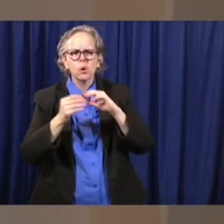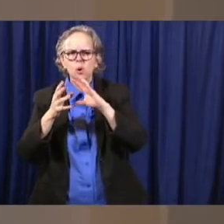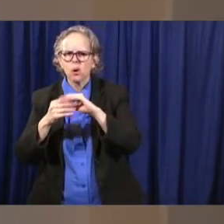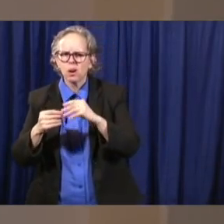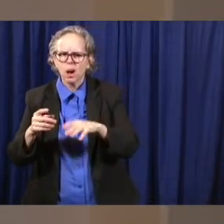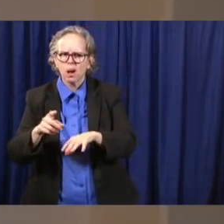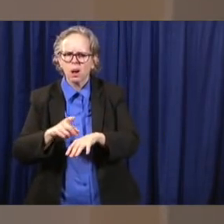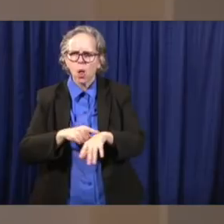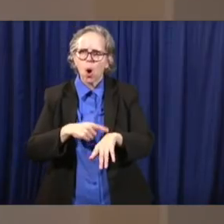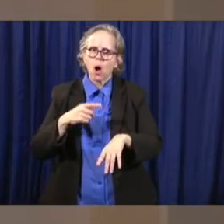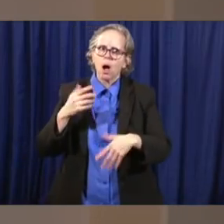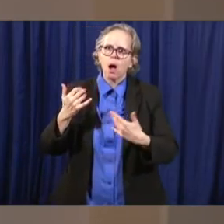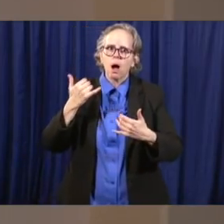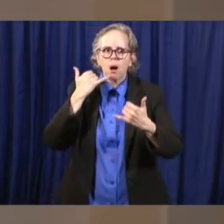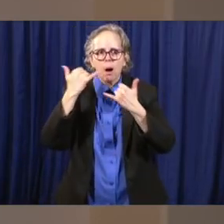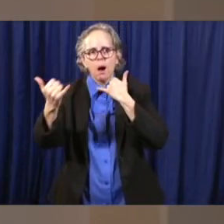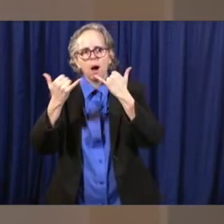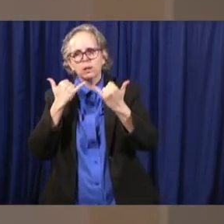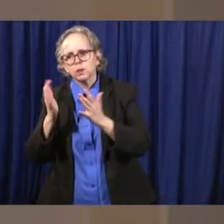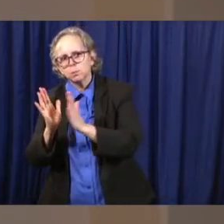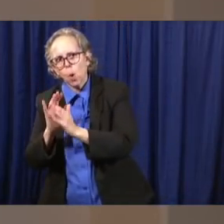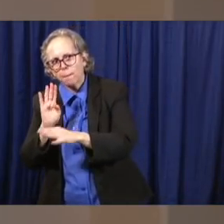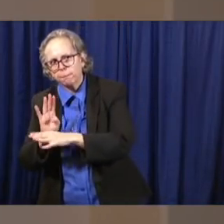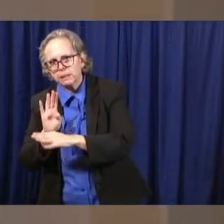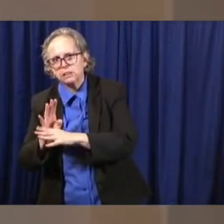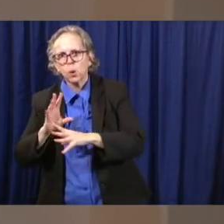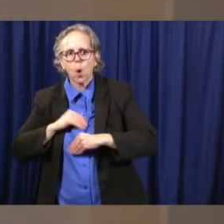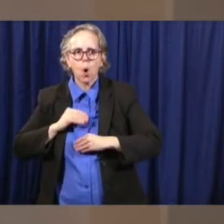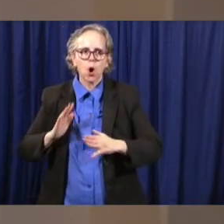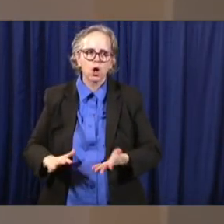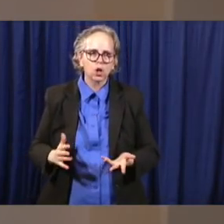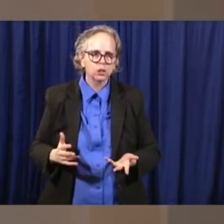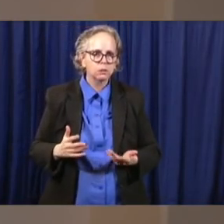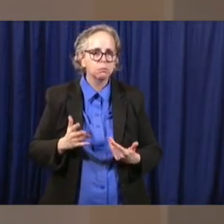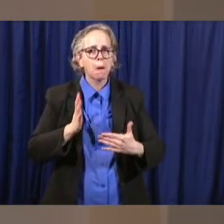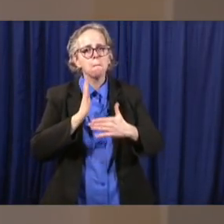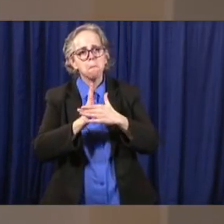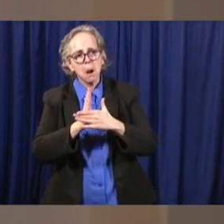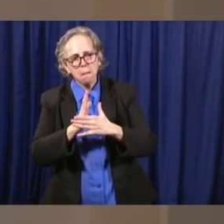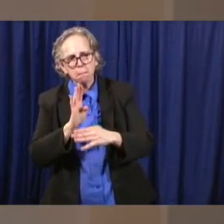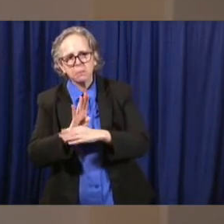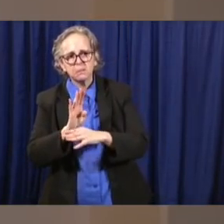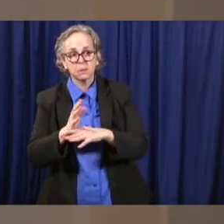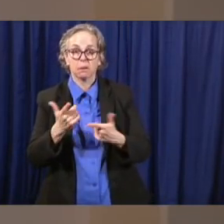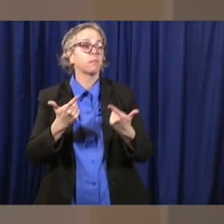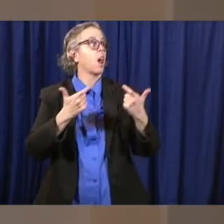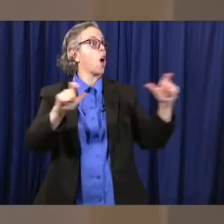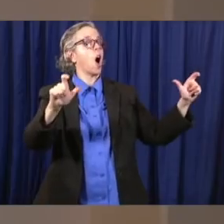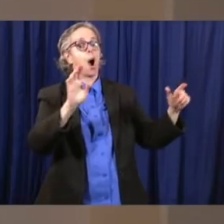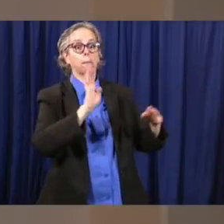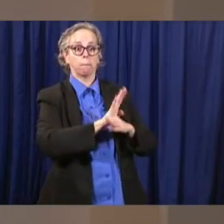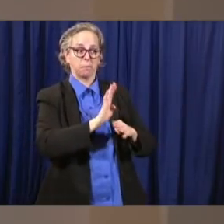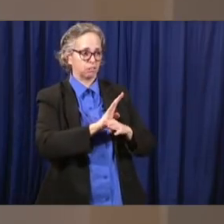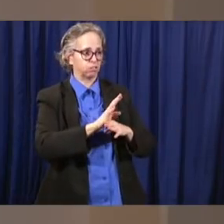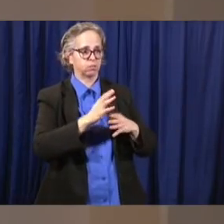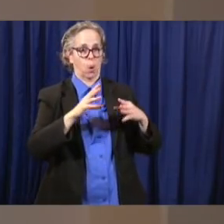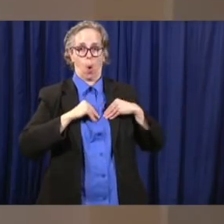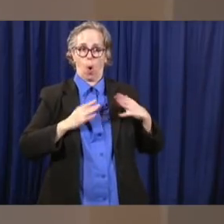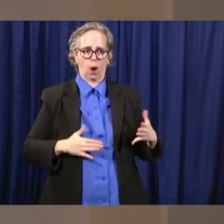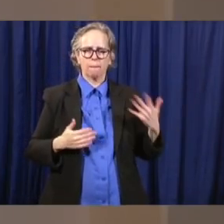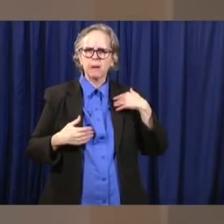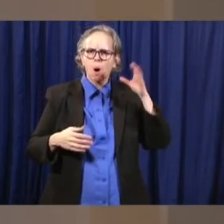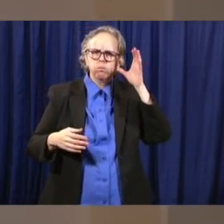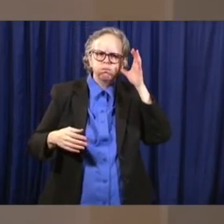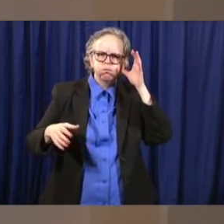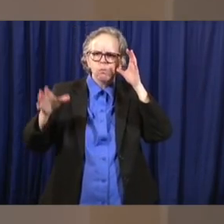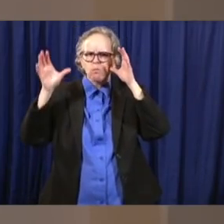business owners, medium-sized business owners, even large business owners, to really understand what's happening in the economy.